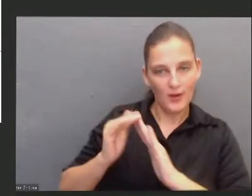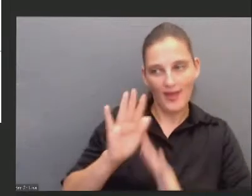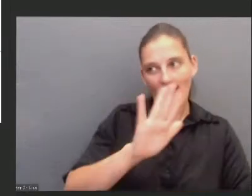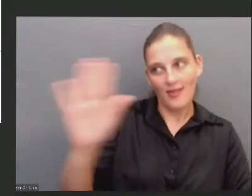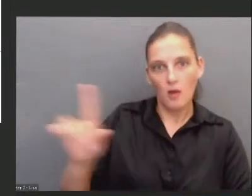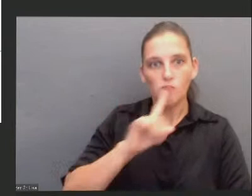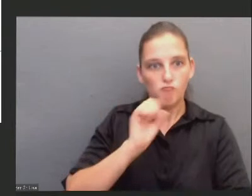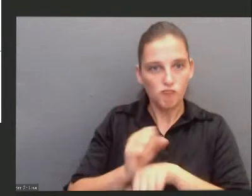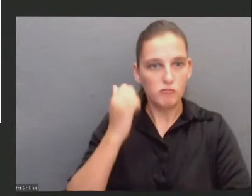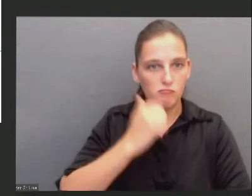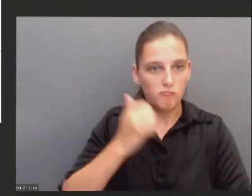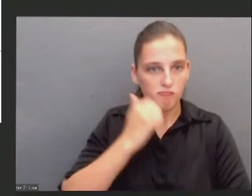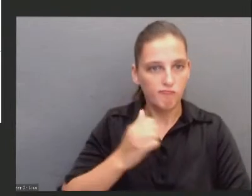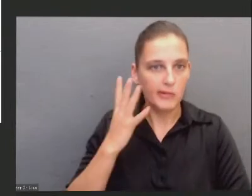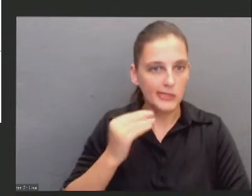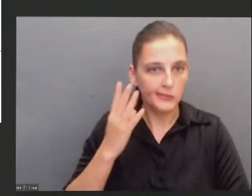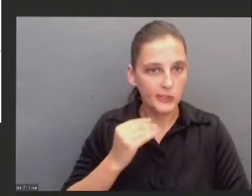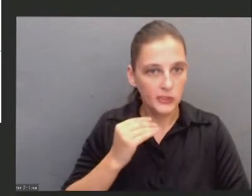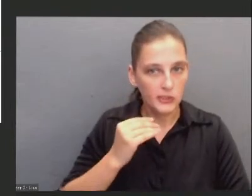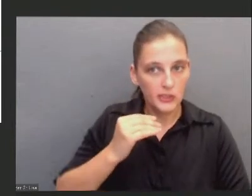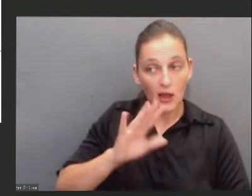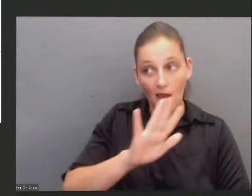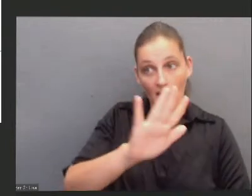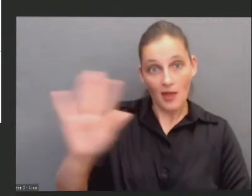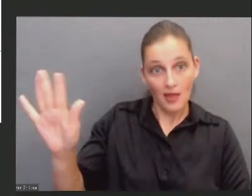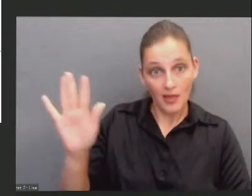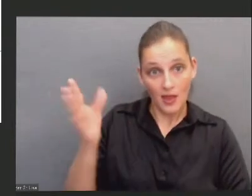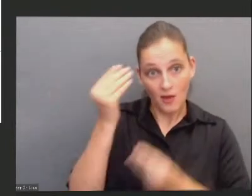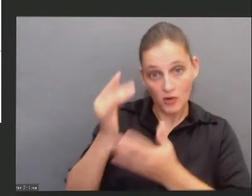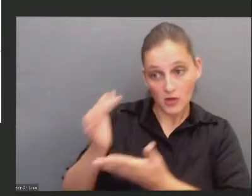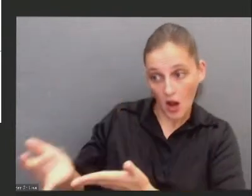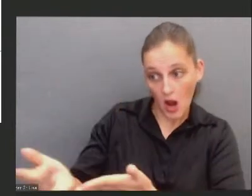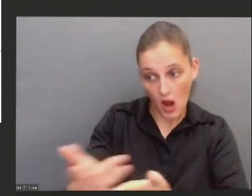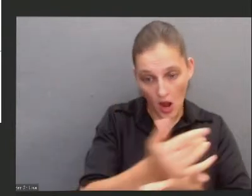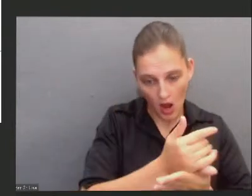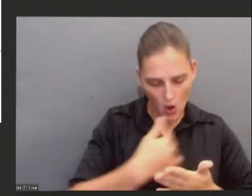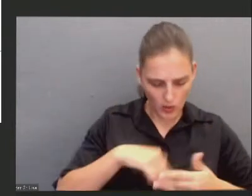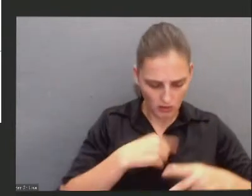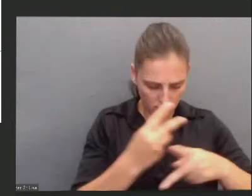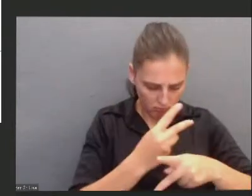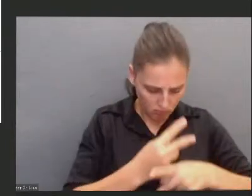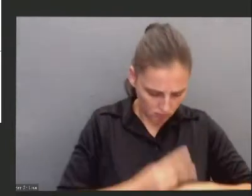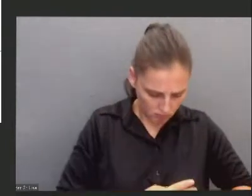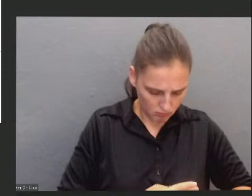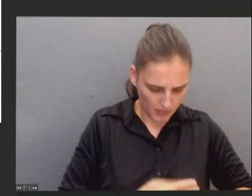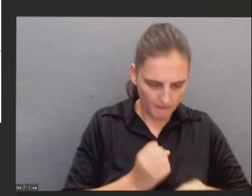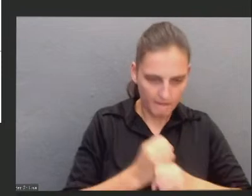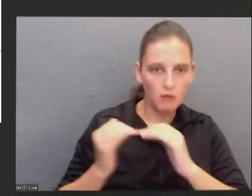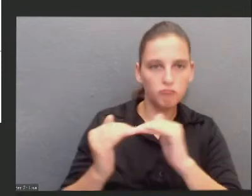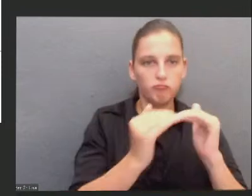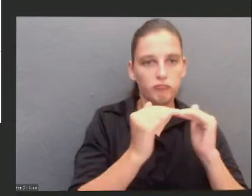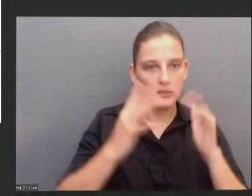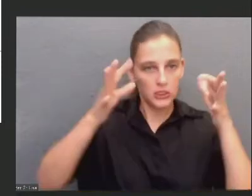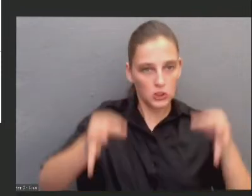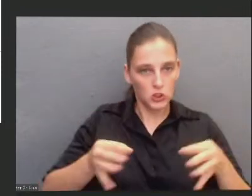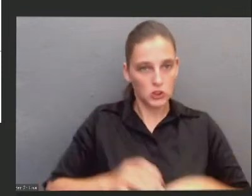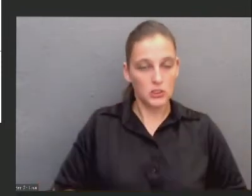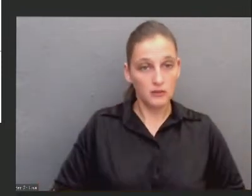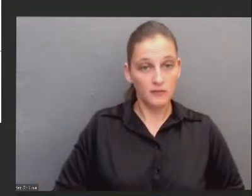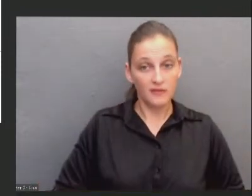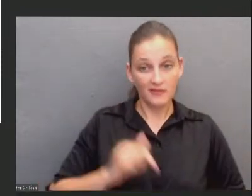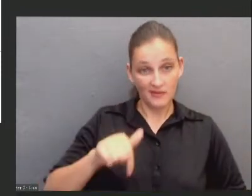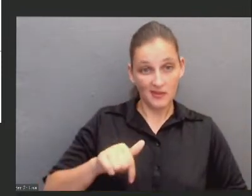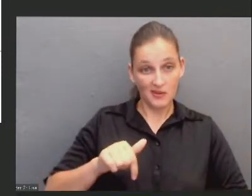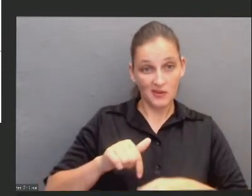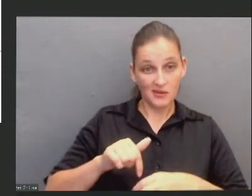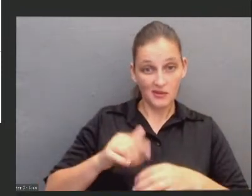data itself needs to be used to drive equitable decisions. And again, this pandemic has shown that we don't have the data that